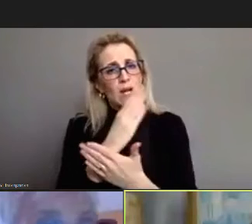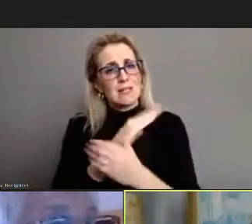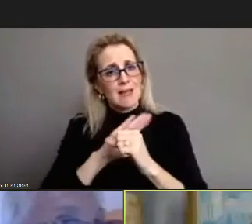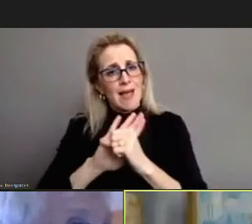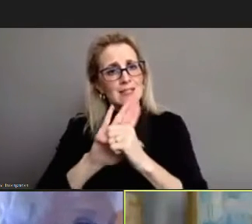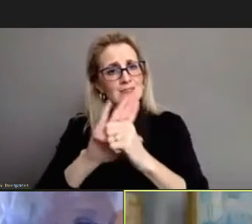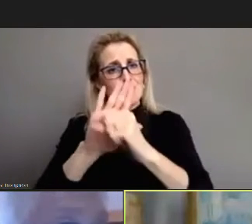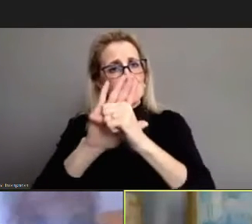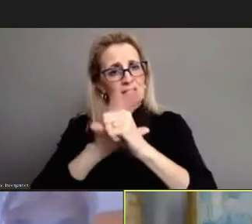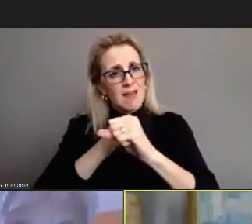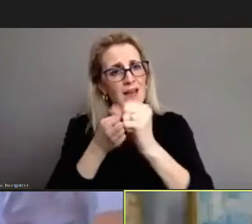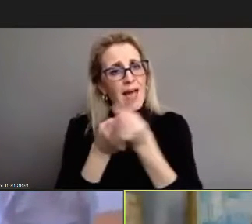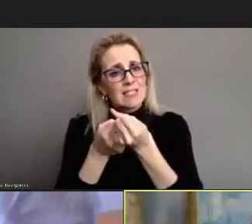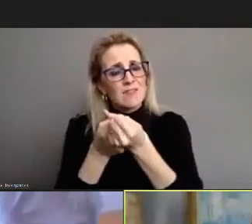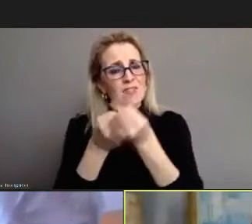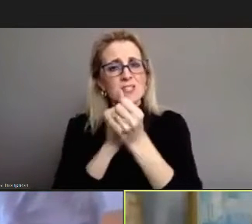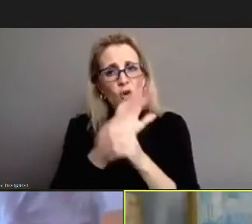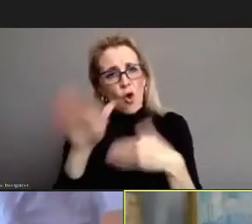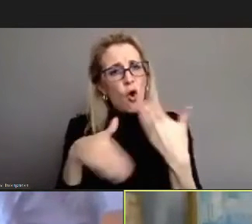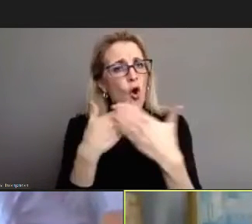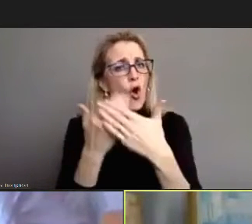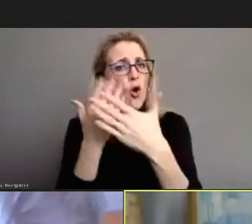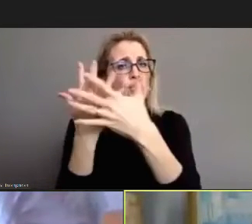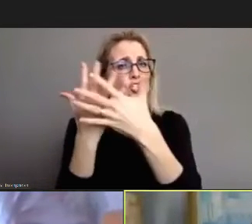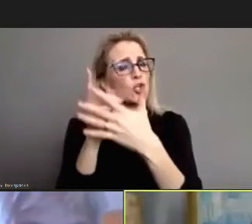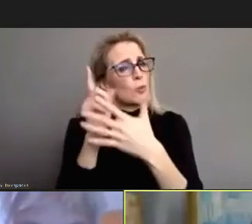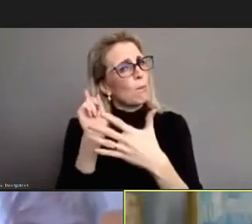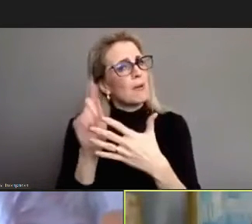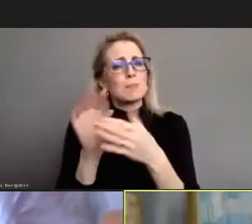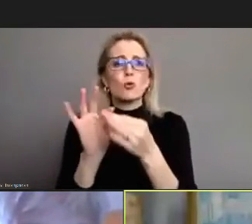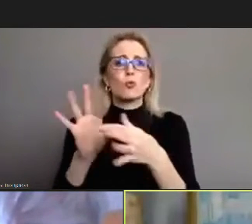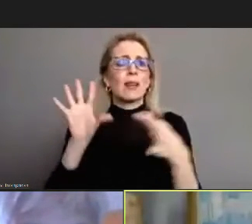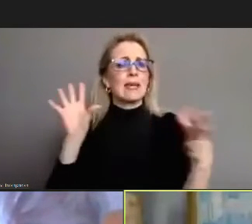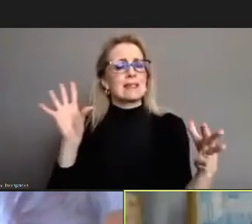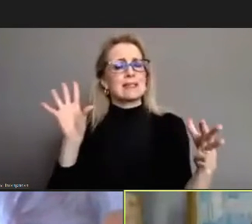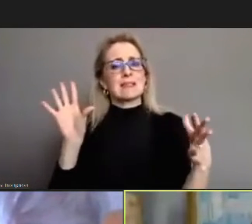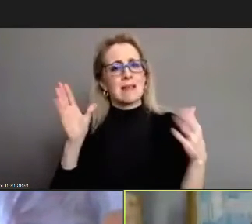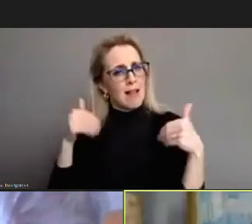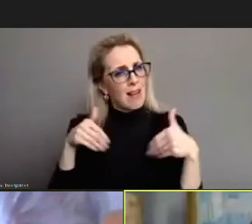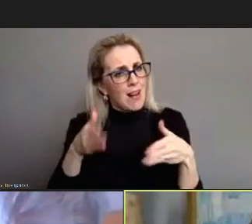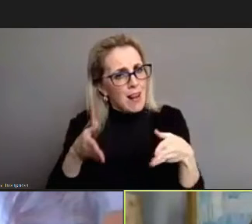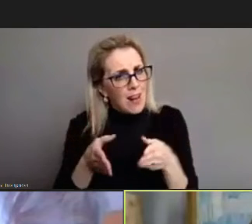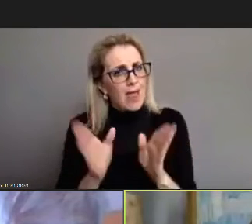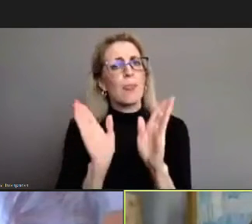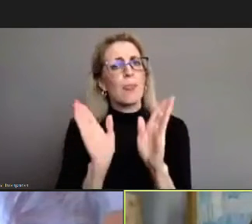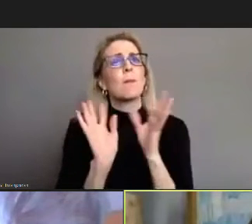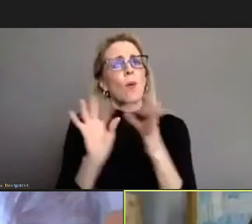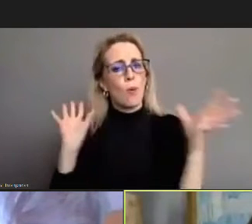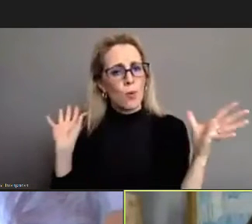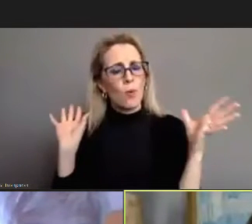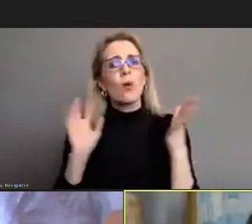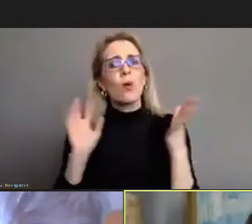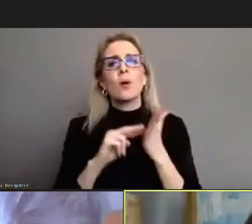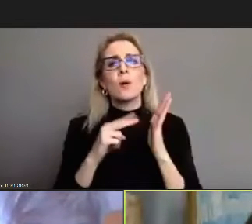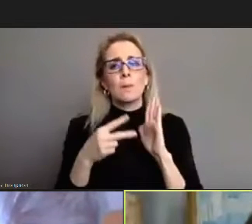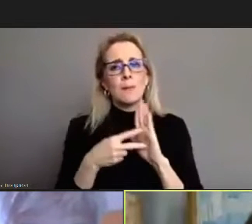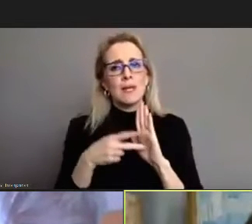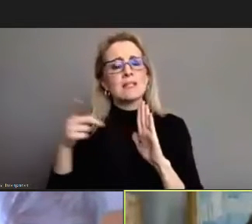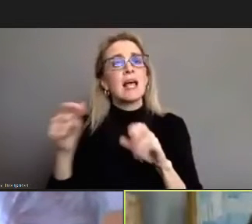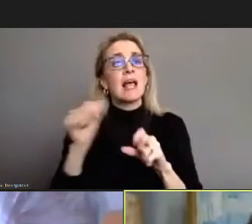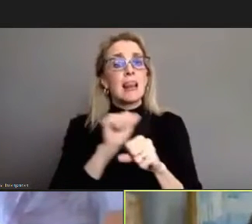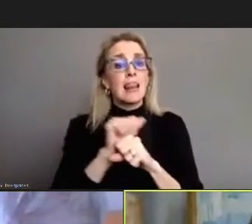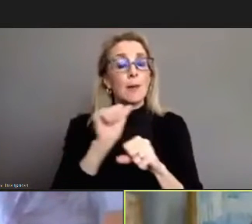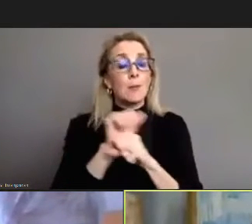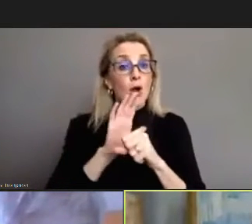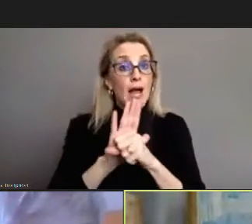prisoners must be released. Despite ongoing threat from the regime in Iran, labor activists have